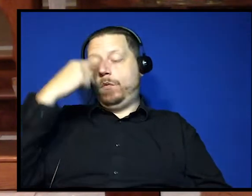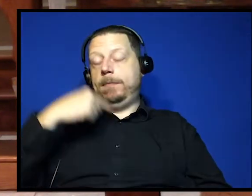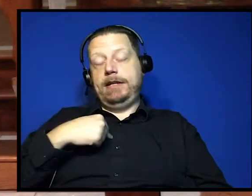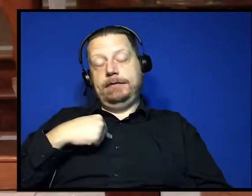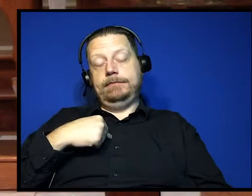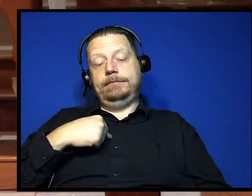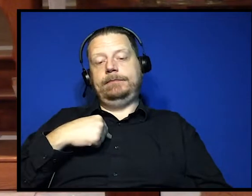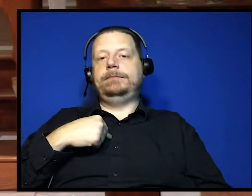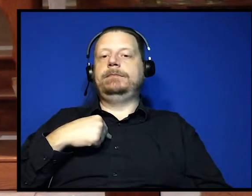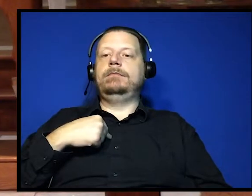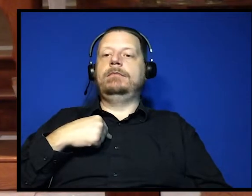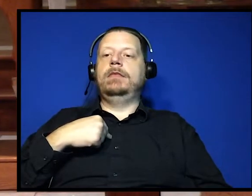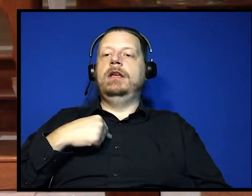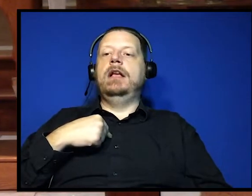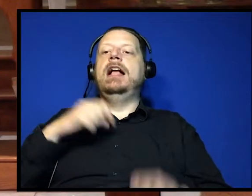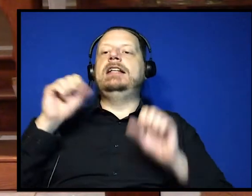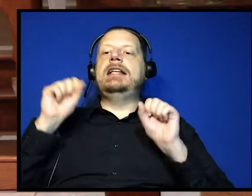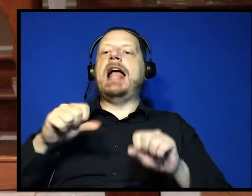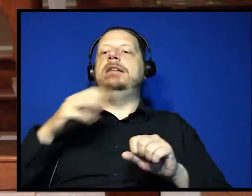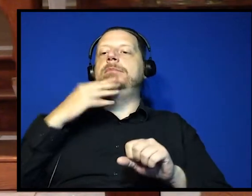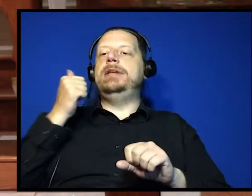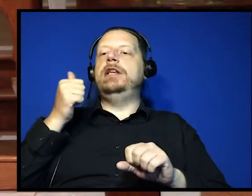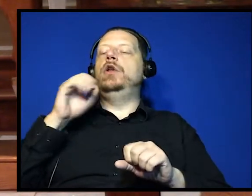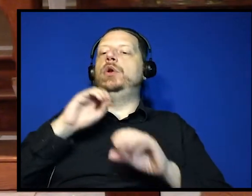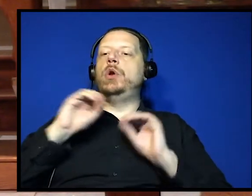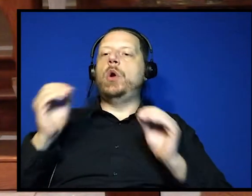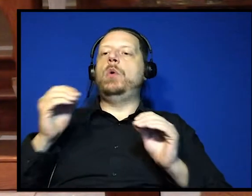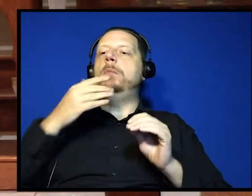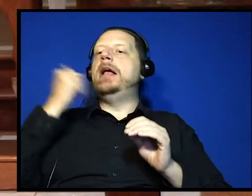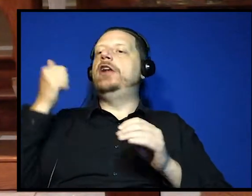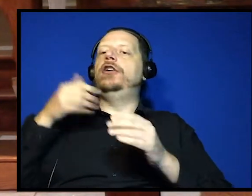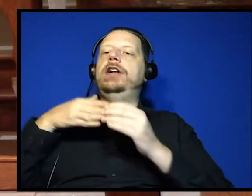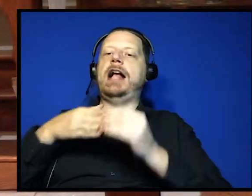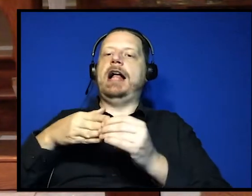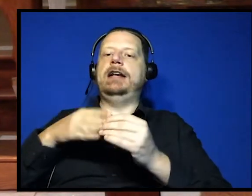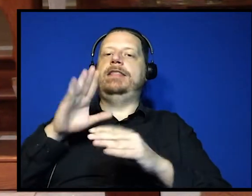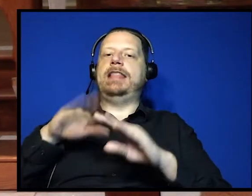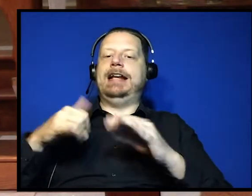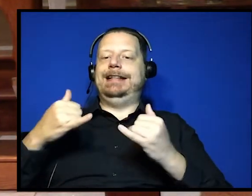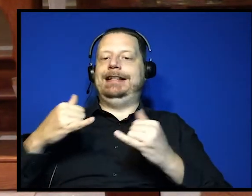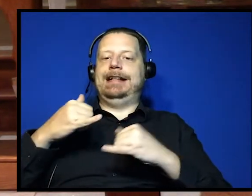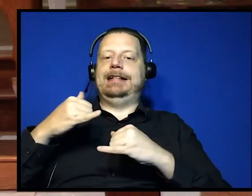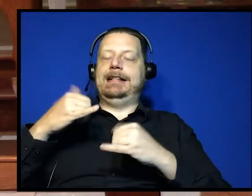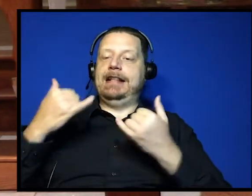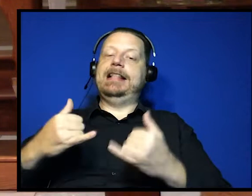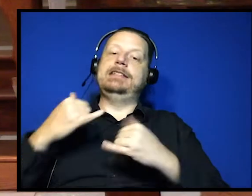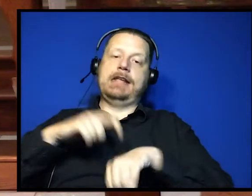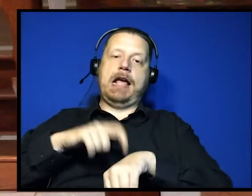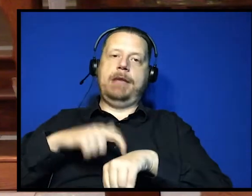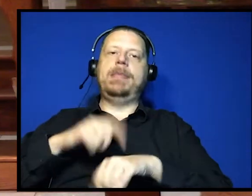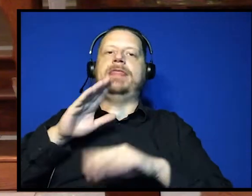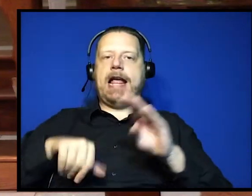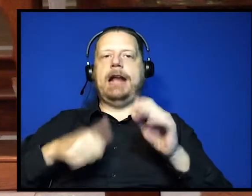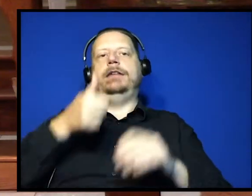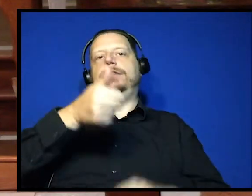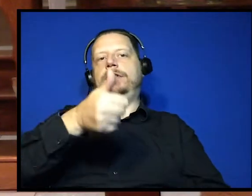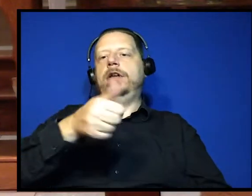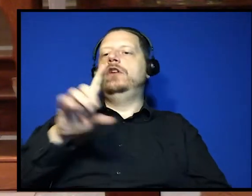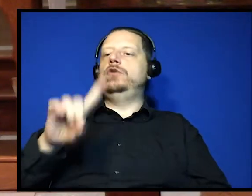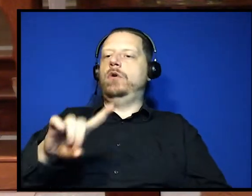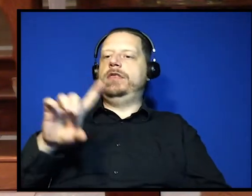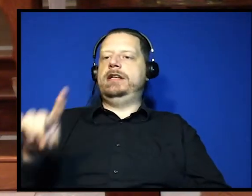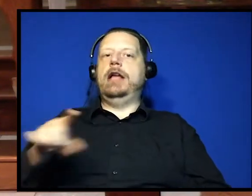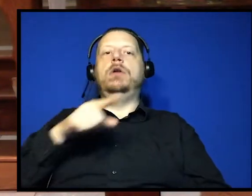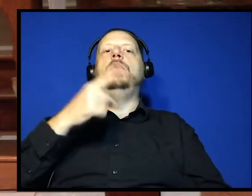for me, there can be no better guide at this time than Dorothy Day, who